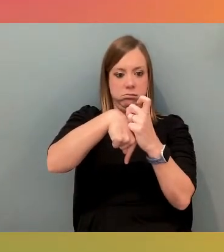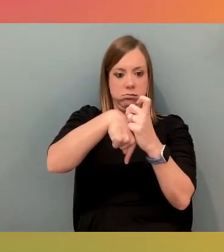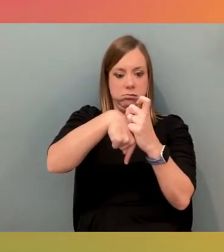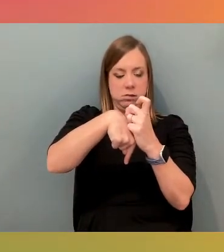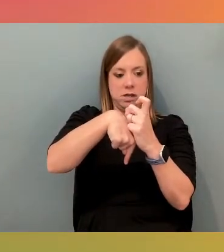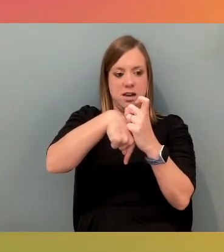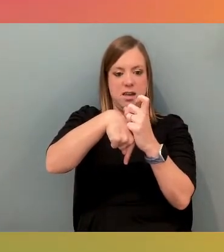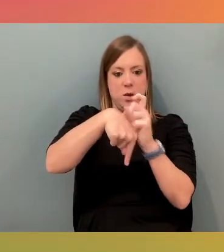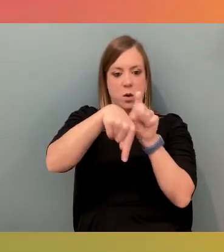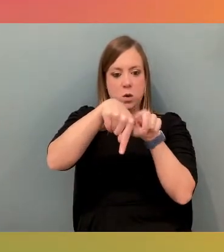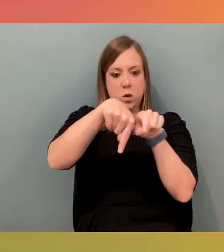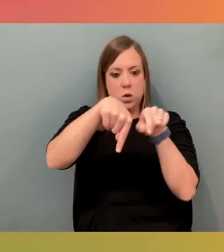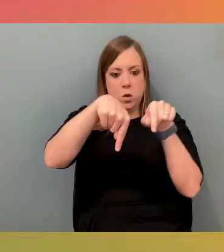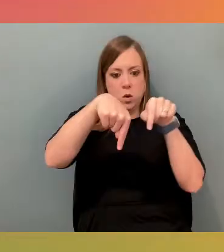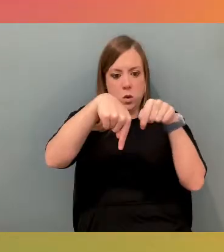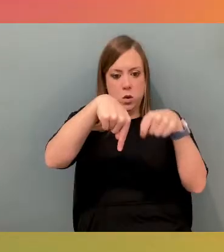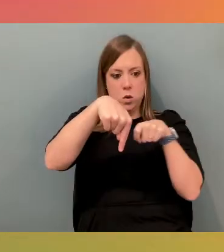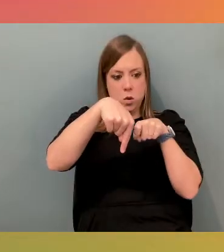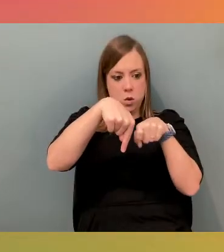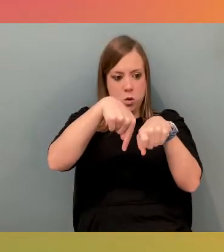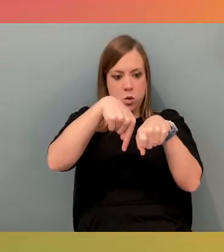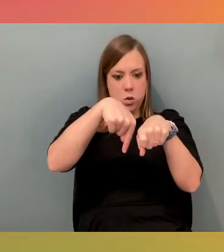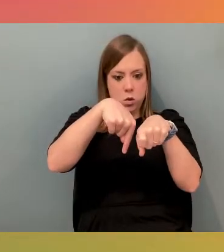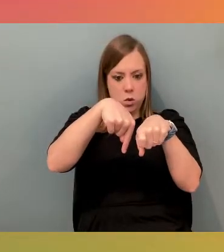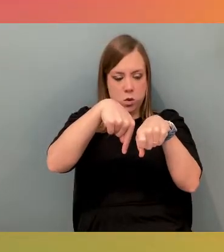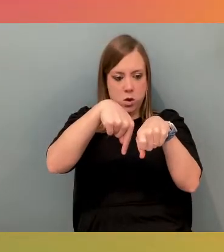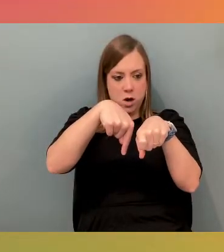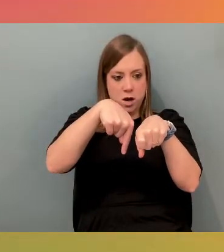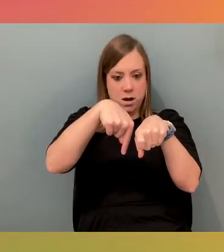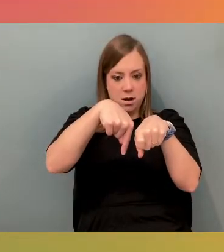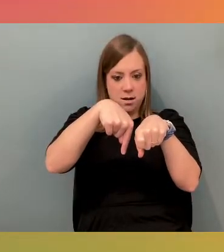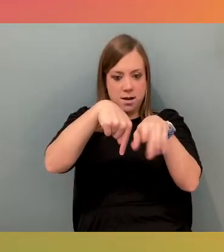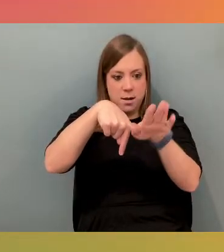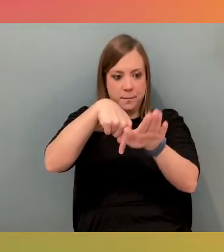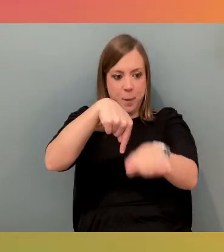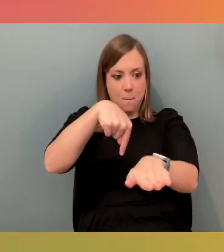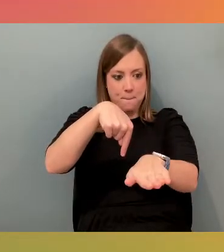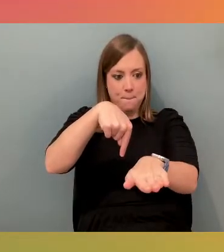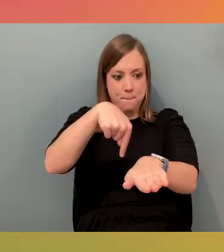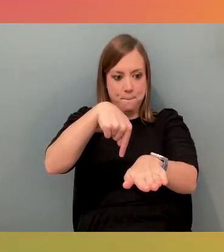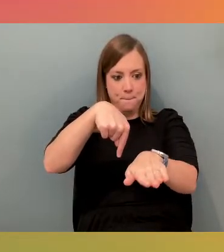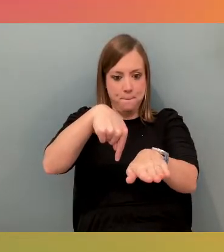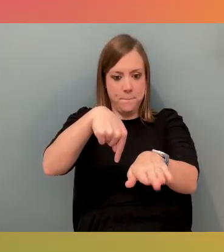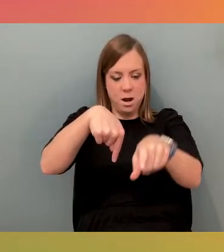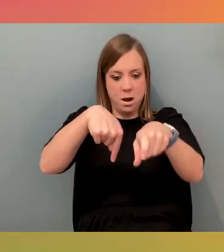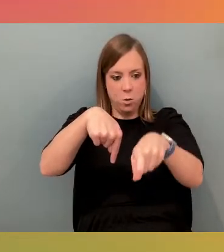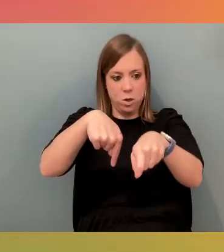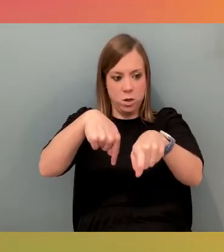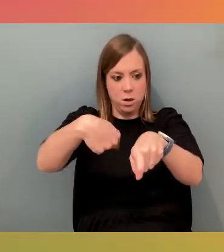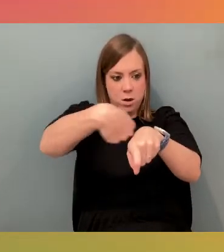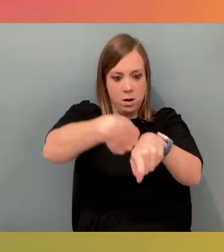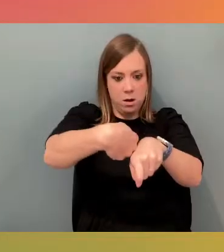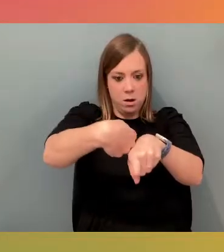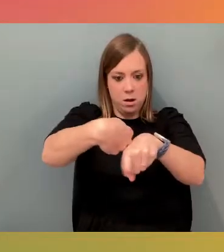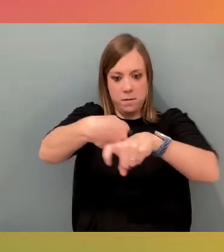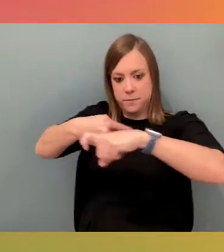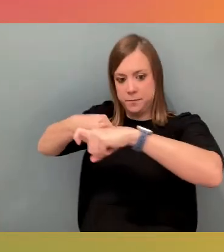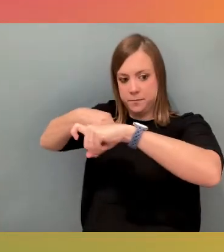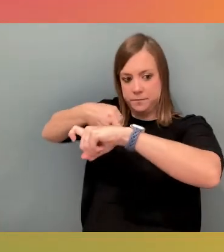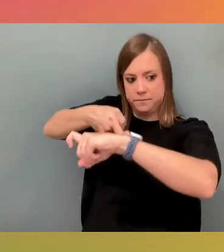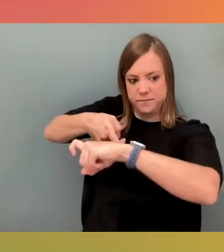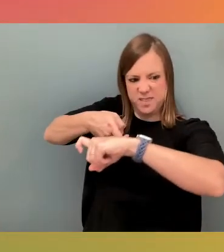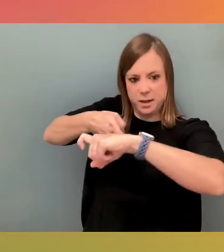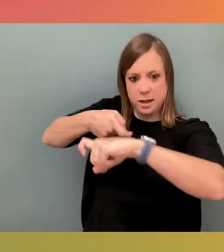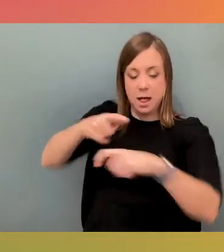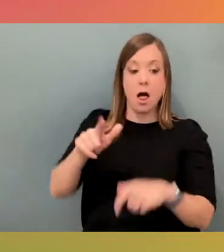Square the hips, draw knee to nose, high plank, and then step it through. Inhale, lower the knee and reach the arms up,